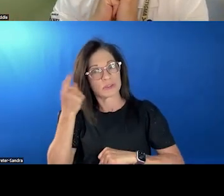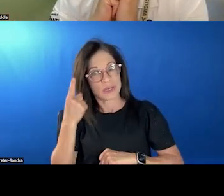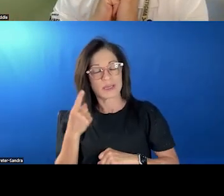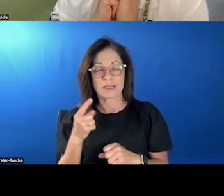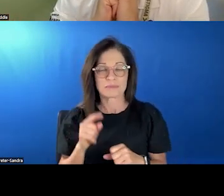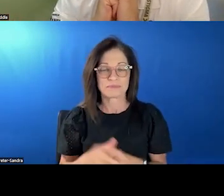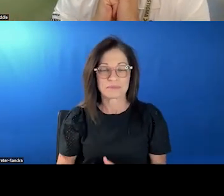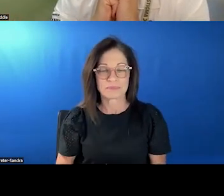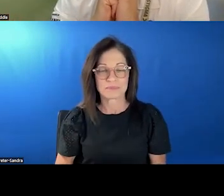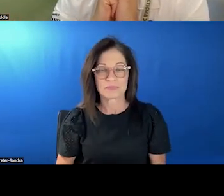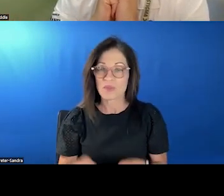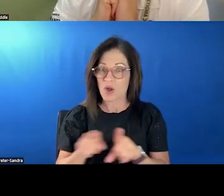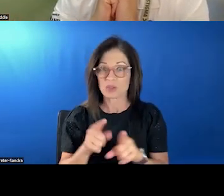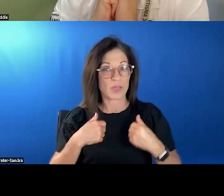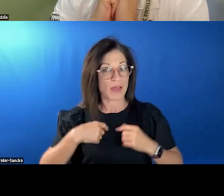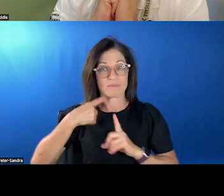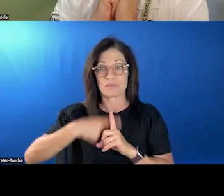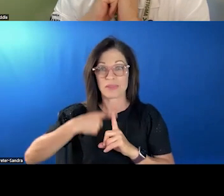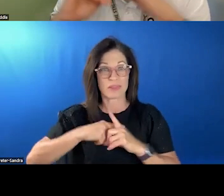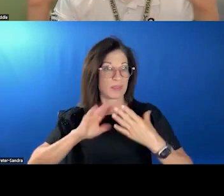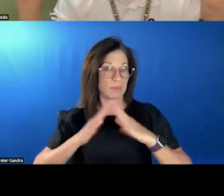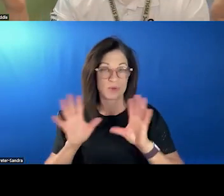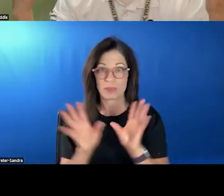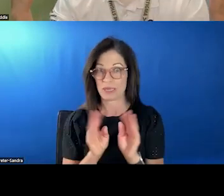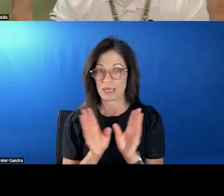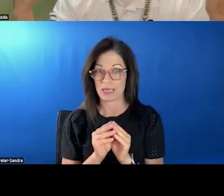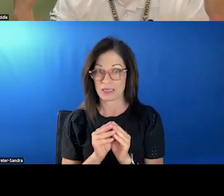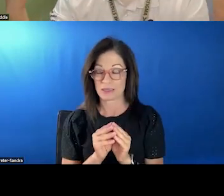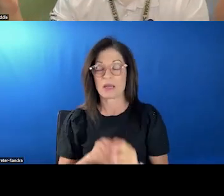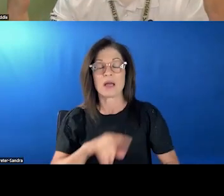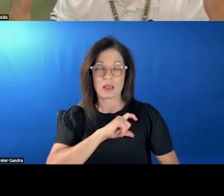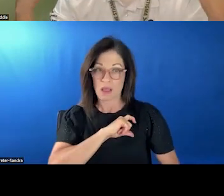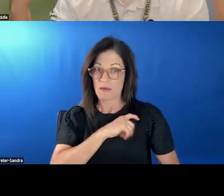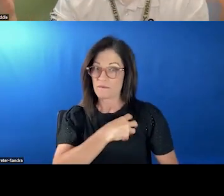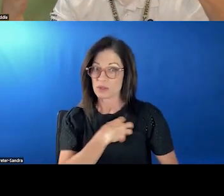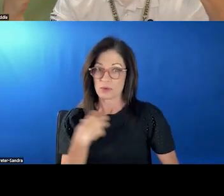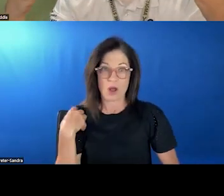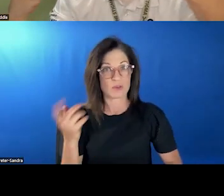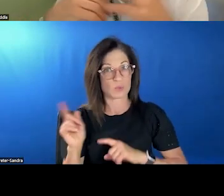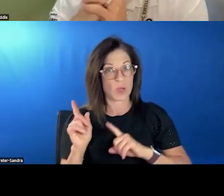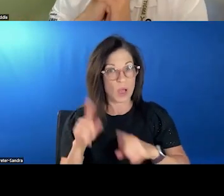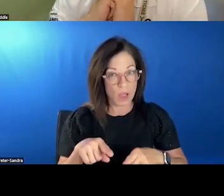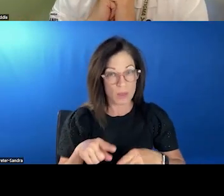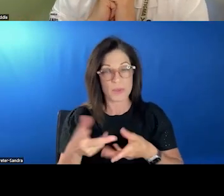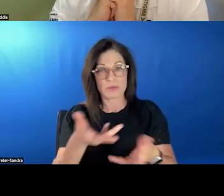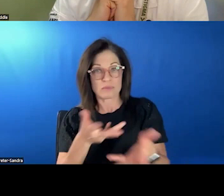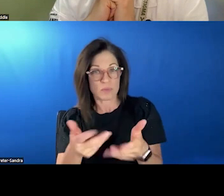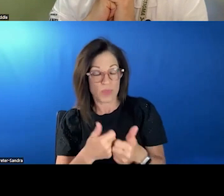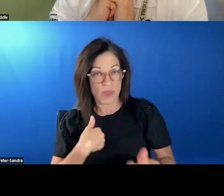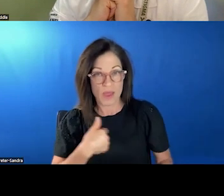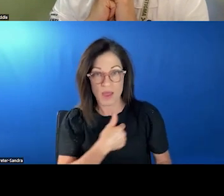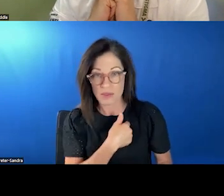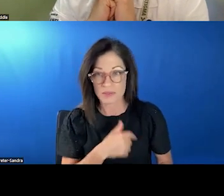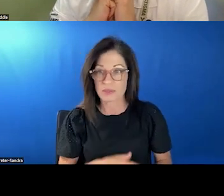also, hold monthly community meetings where law enforcement officers come, they engage with us. We